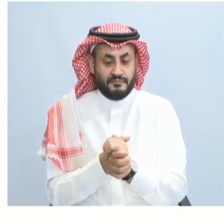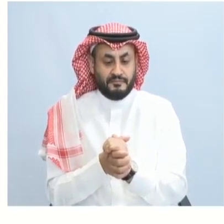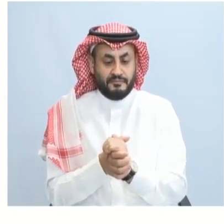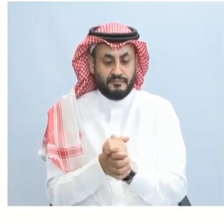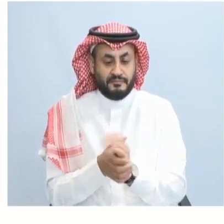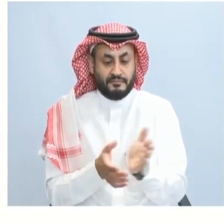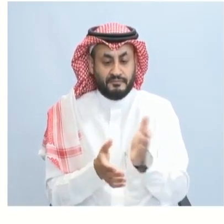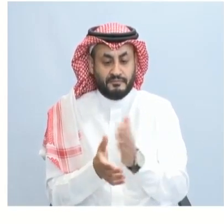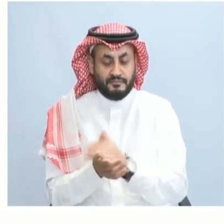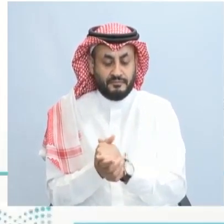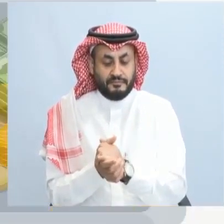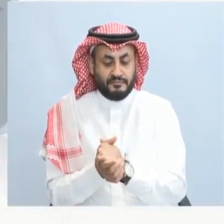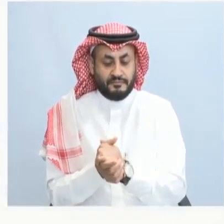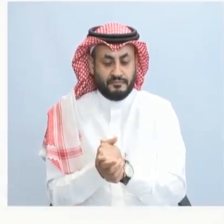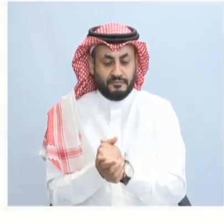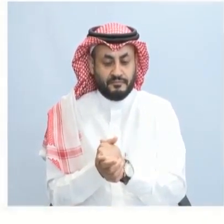We have here also another picture.